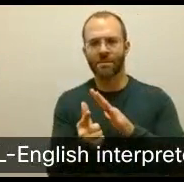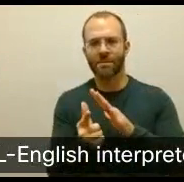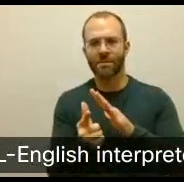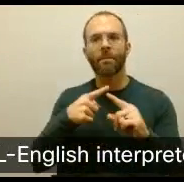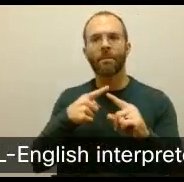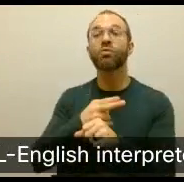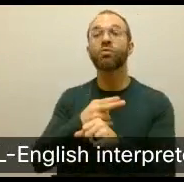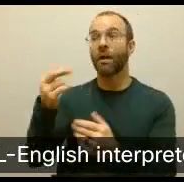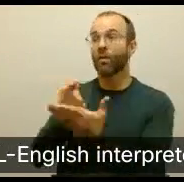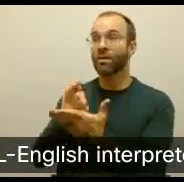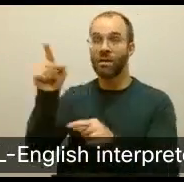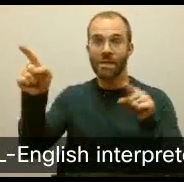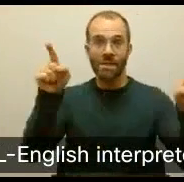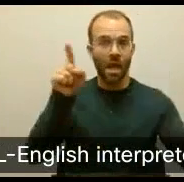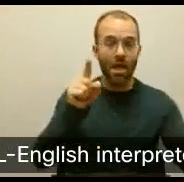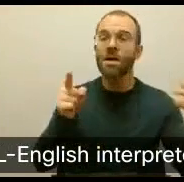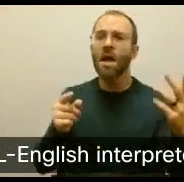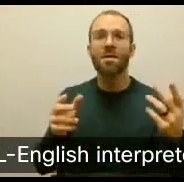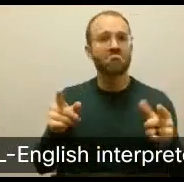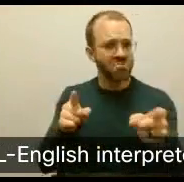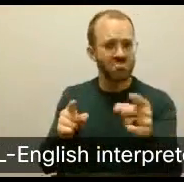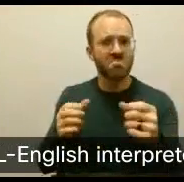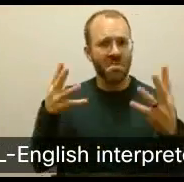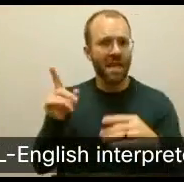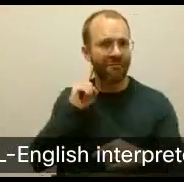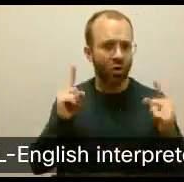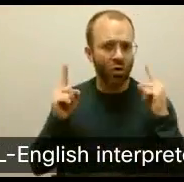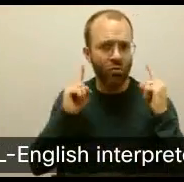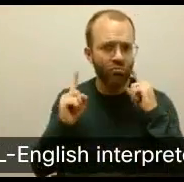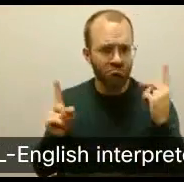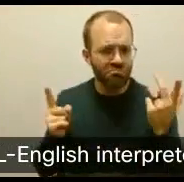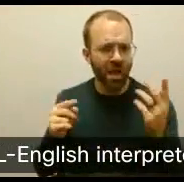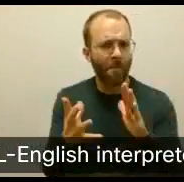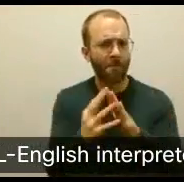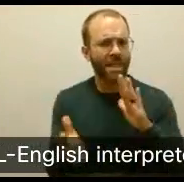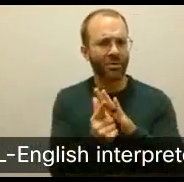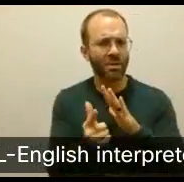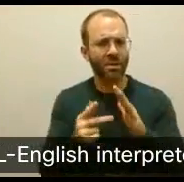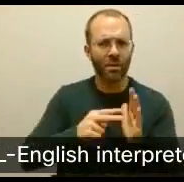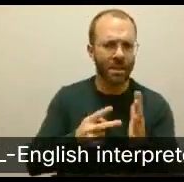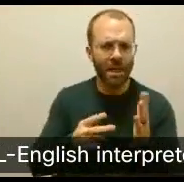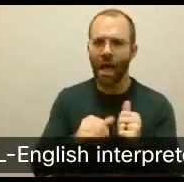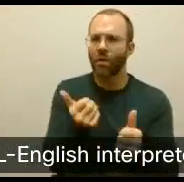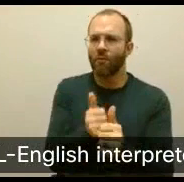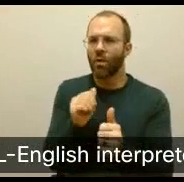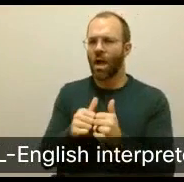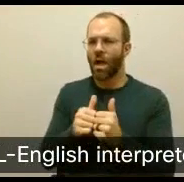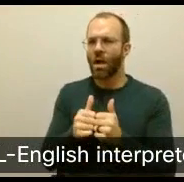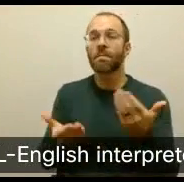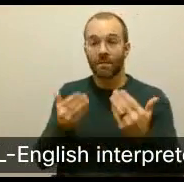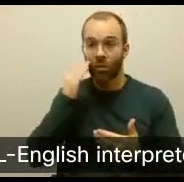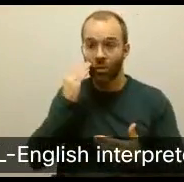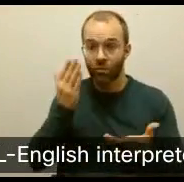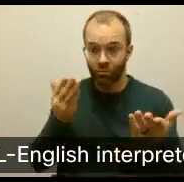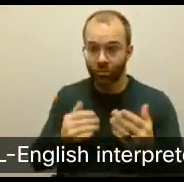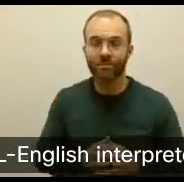that I'm sure many of you have heard about, and maybe you've learned a little bit about what plagiarism is and how to avoid this. What I want to talk